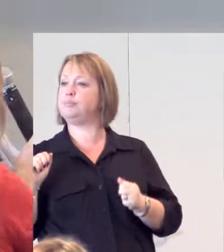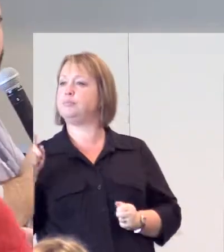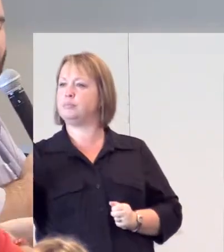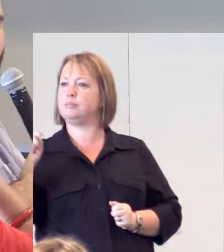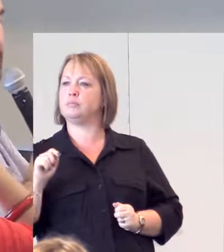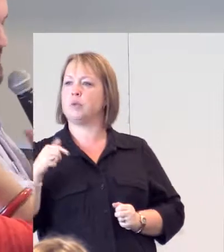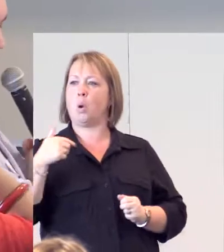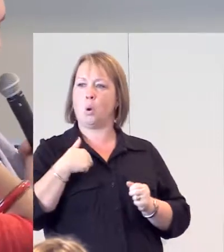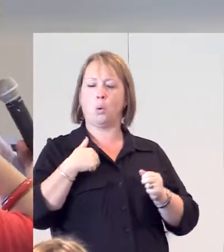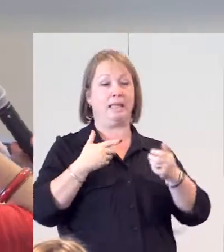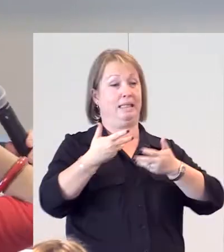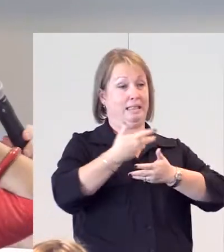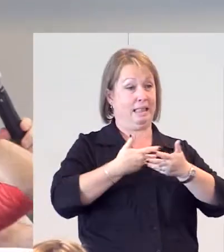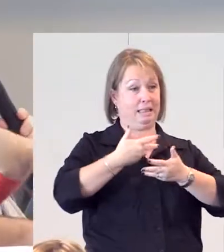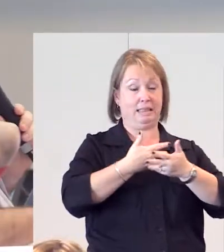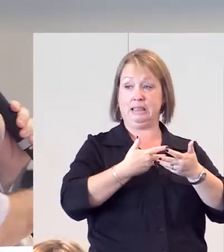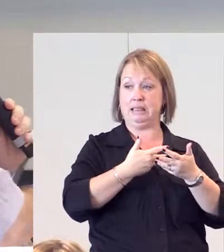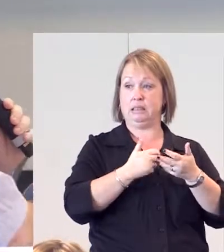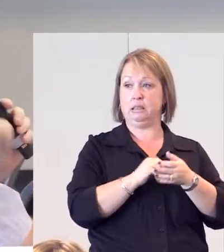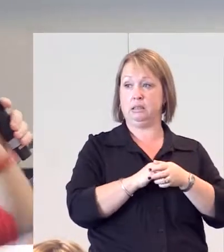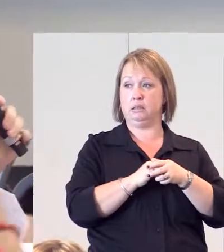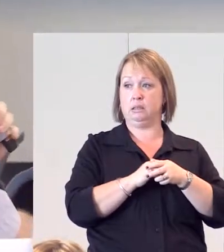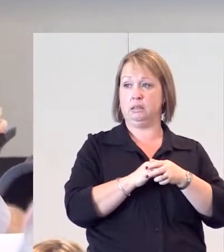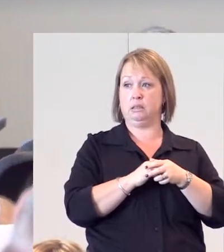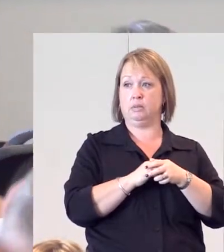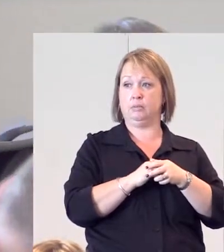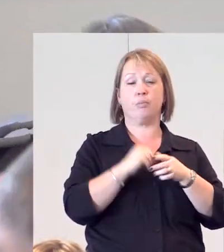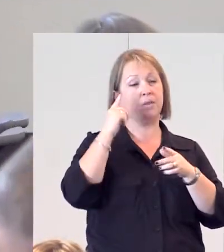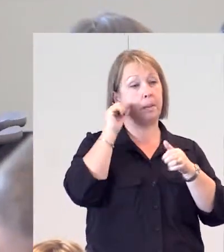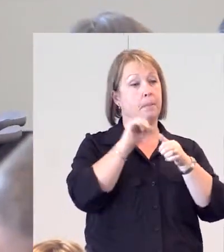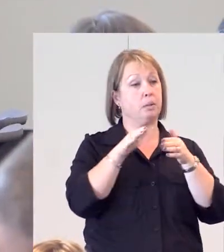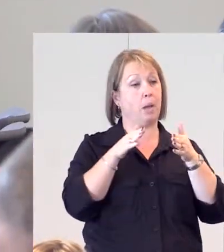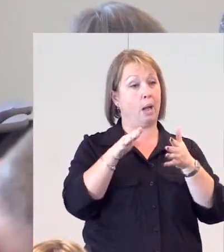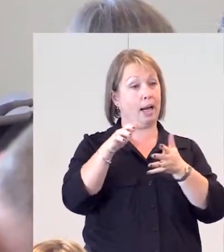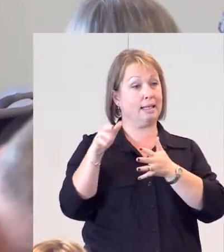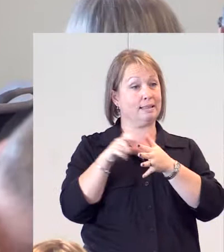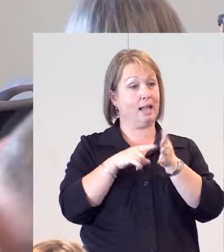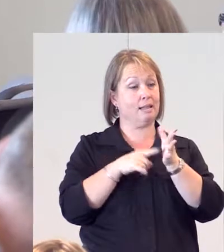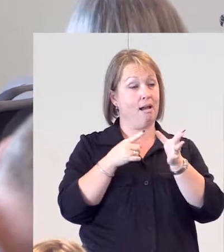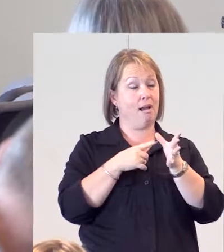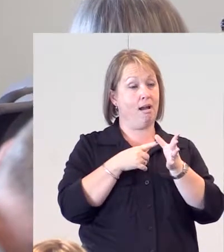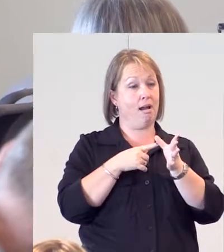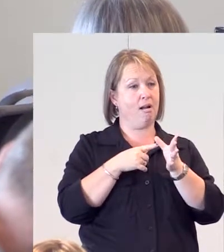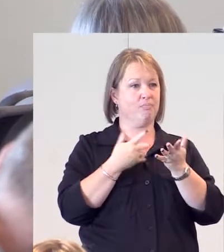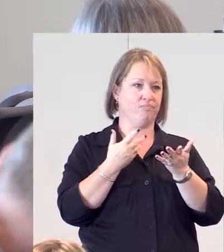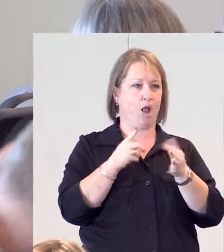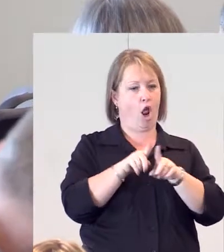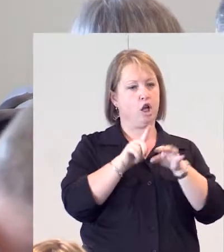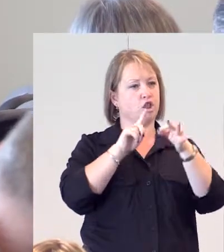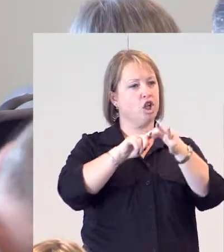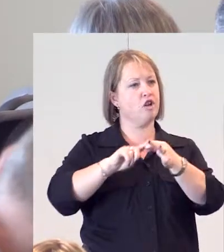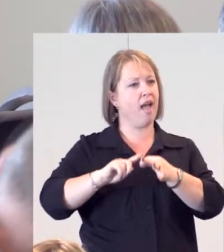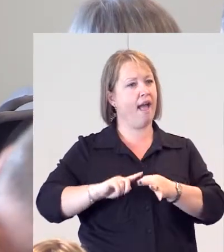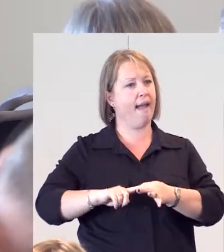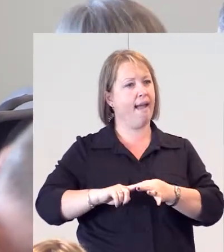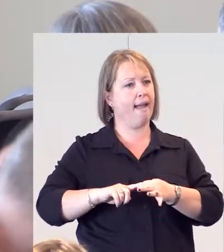We had discussion around the fact that probably the best way to collect data would be some form of survey. You know, they had